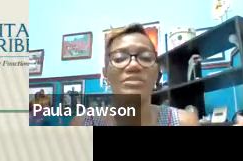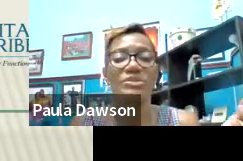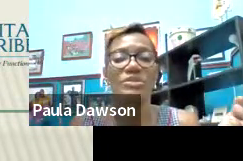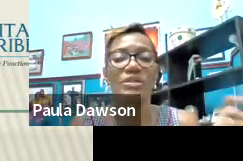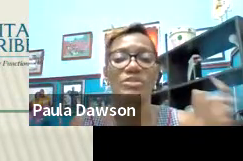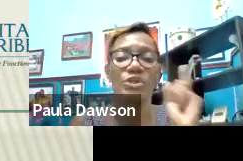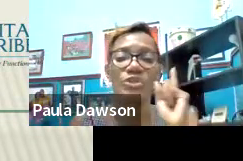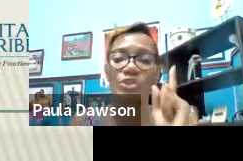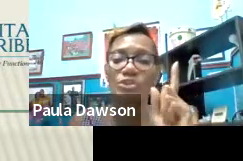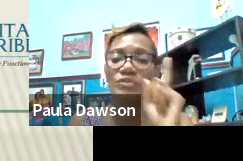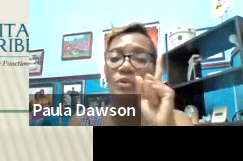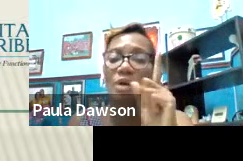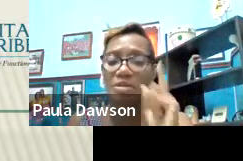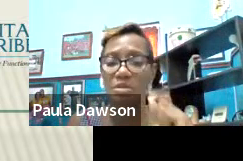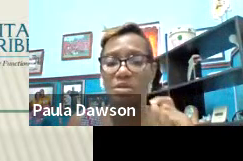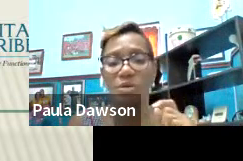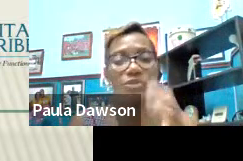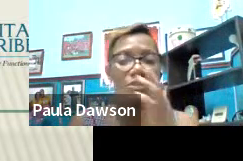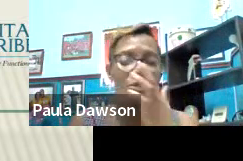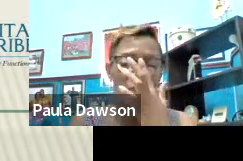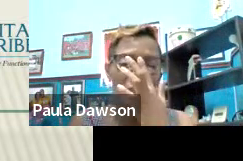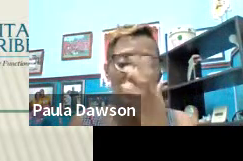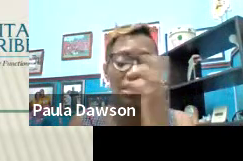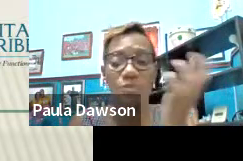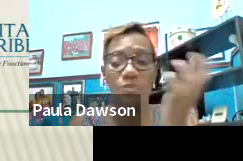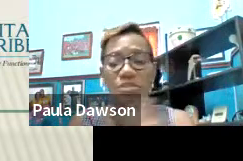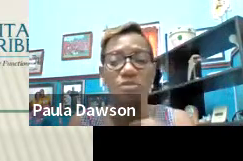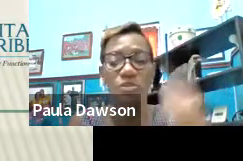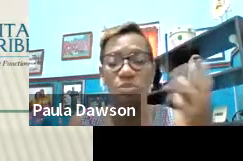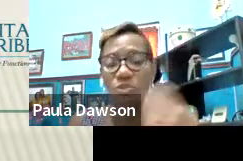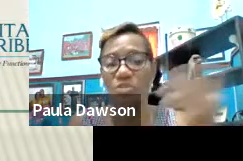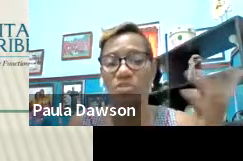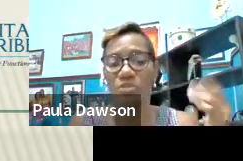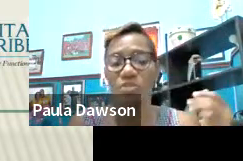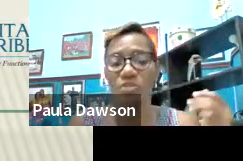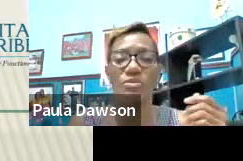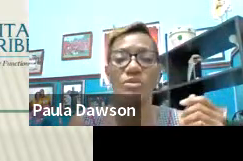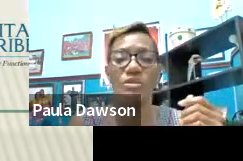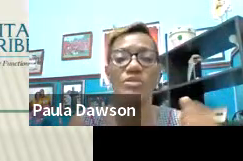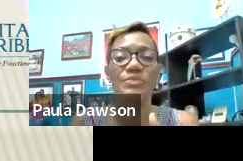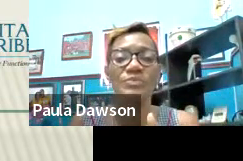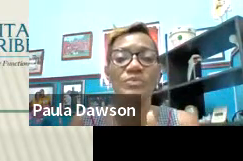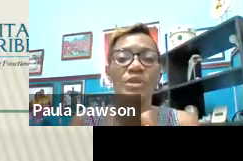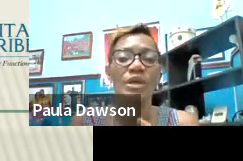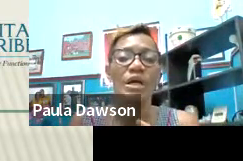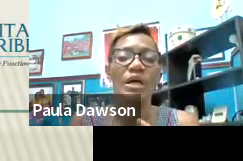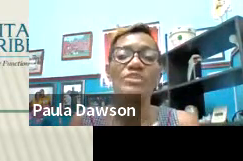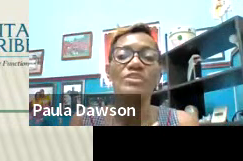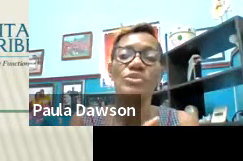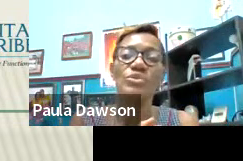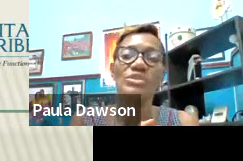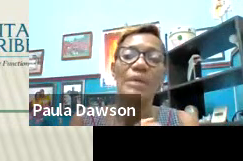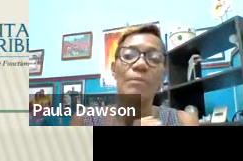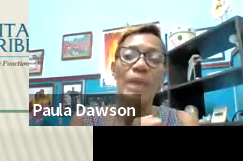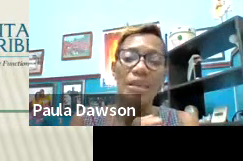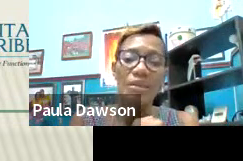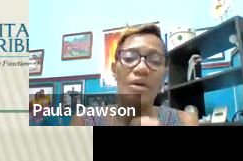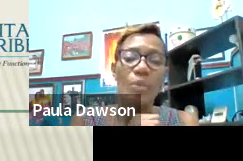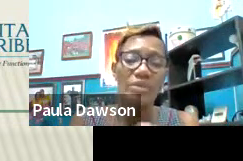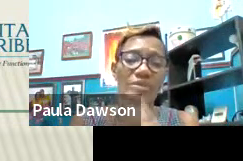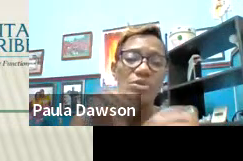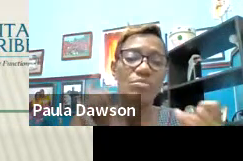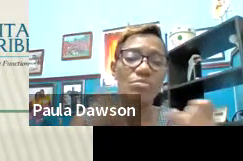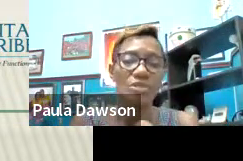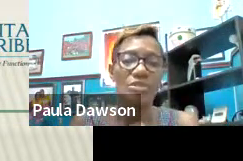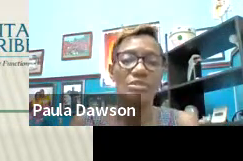or $90,000 just for 100 units. And we usually use 200 or 300 units. It's used